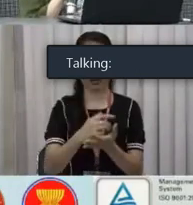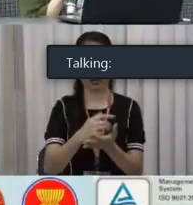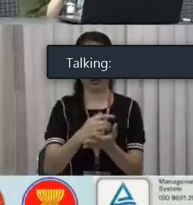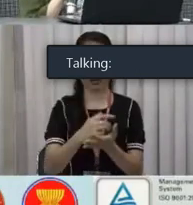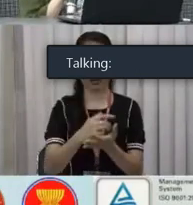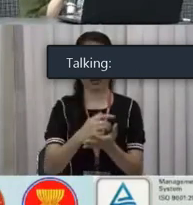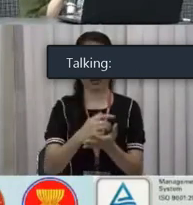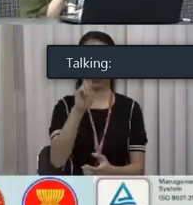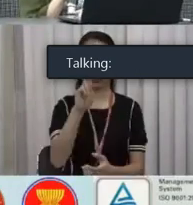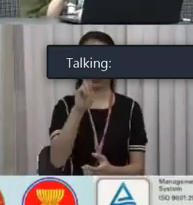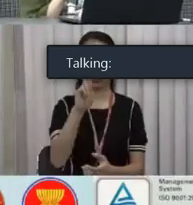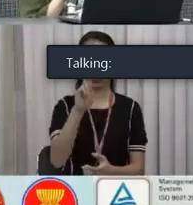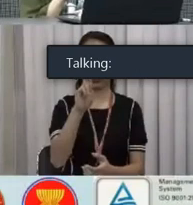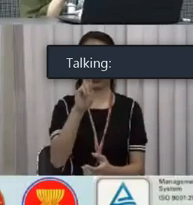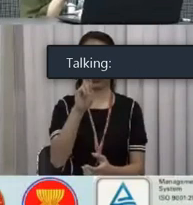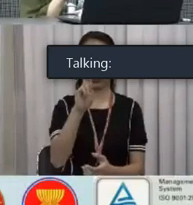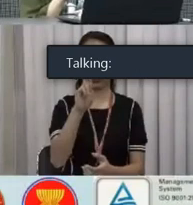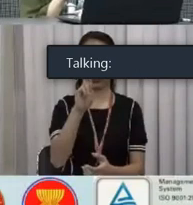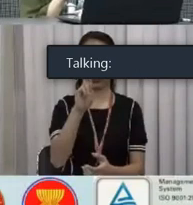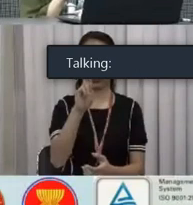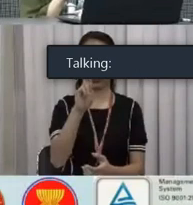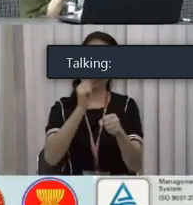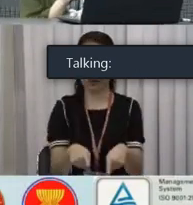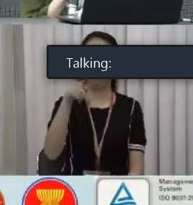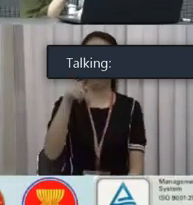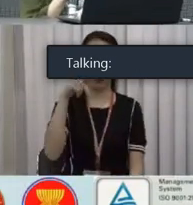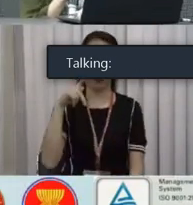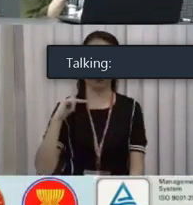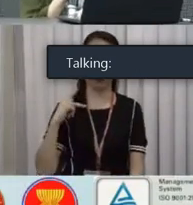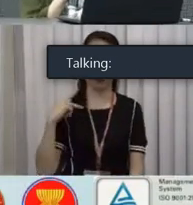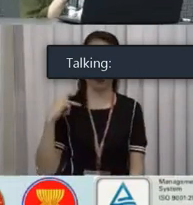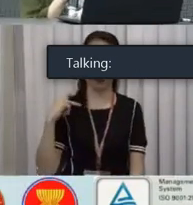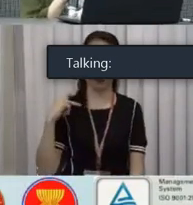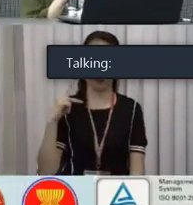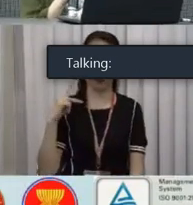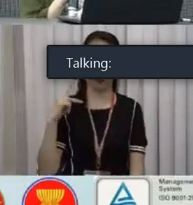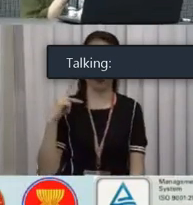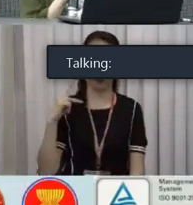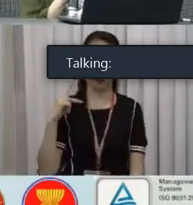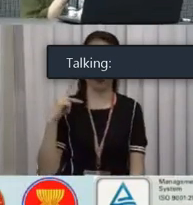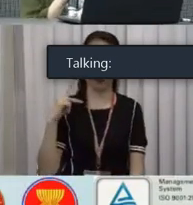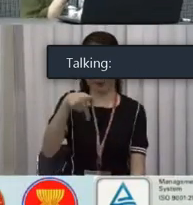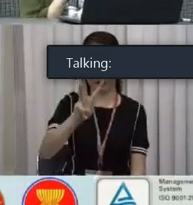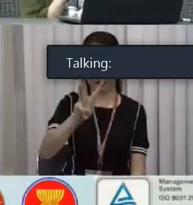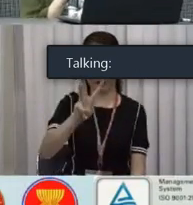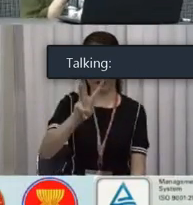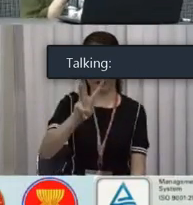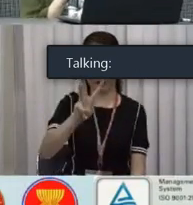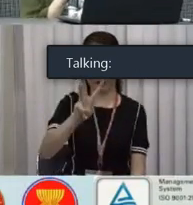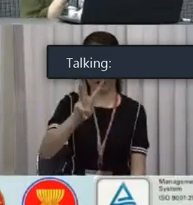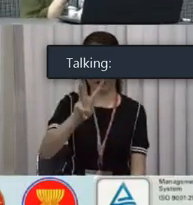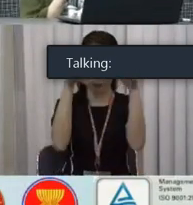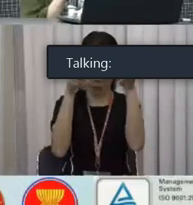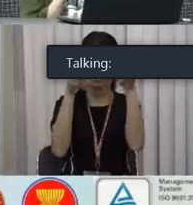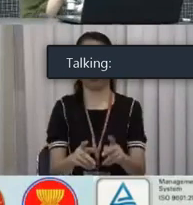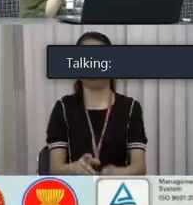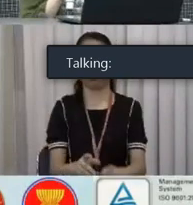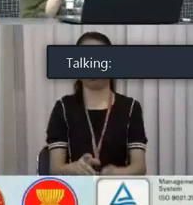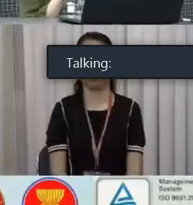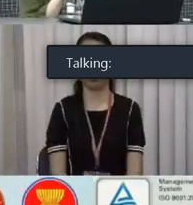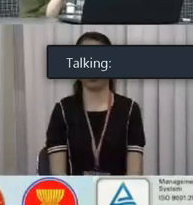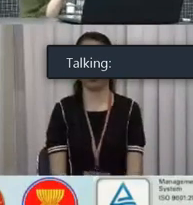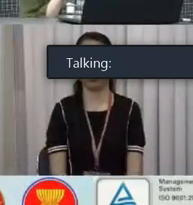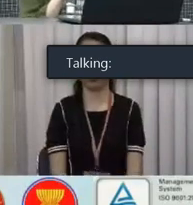users, persons with disabilities, returning overseas Filipino workers, and displaced workers.